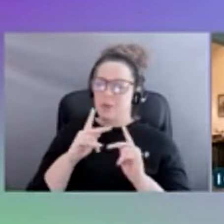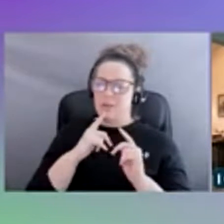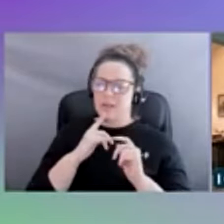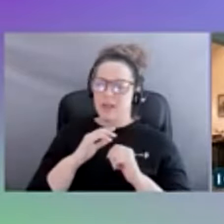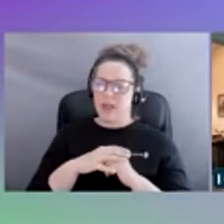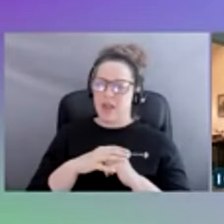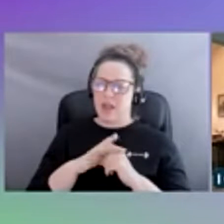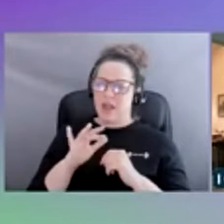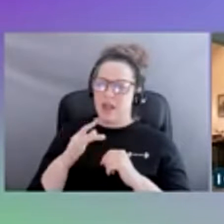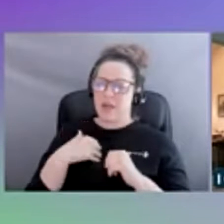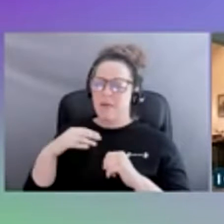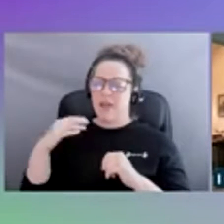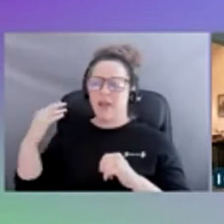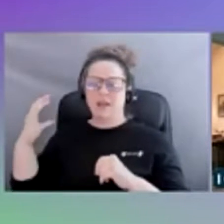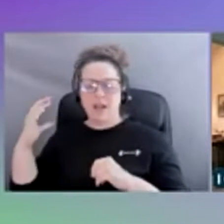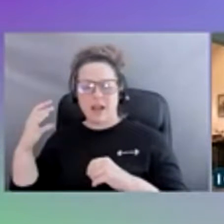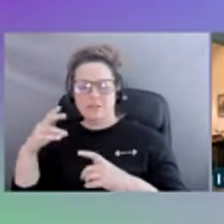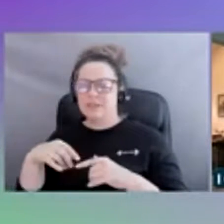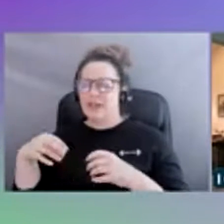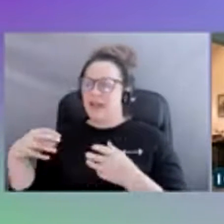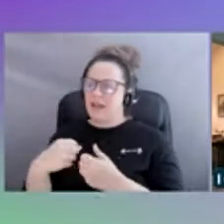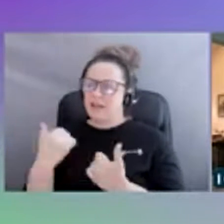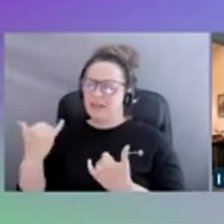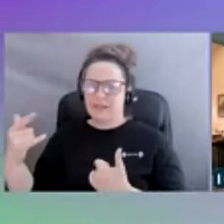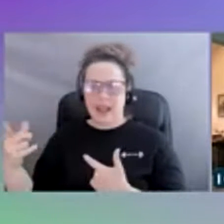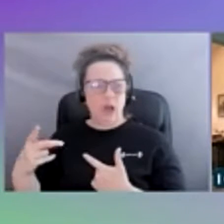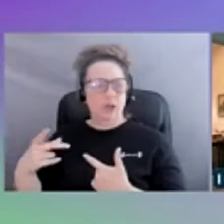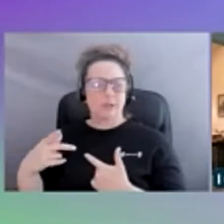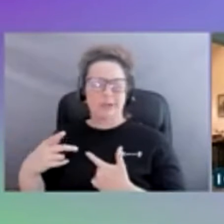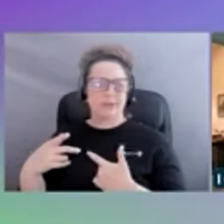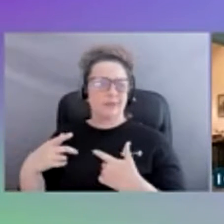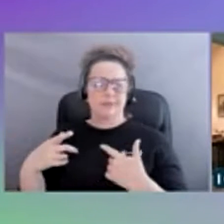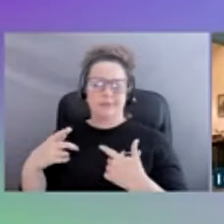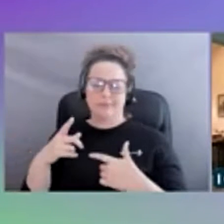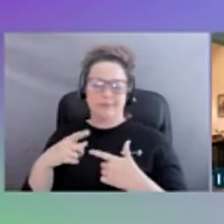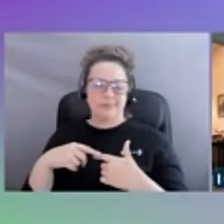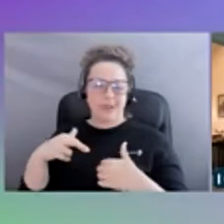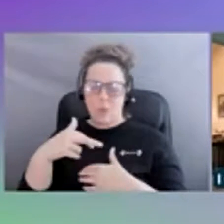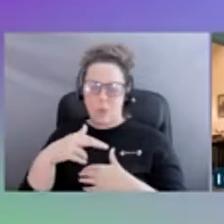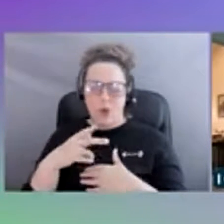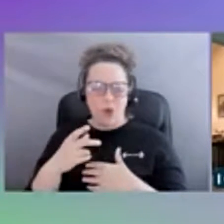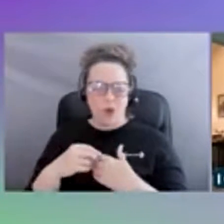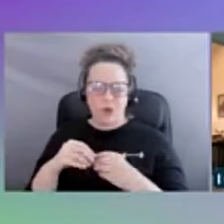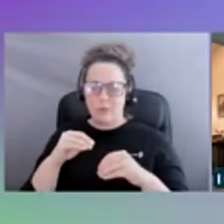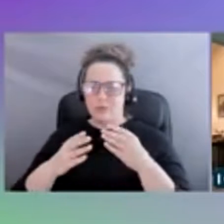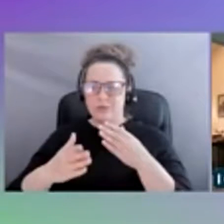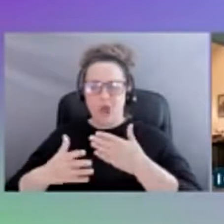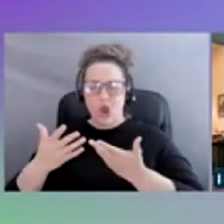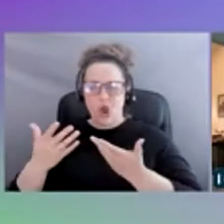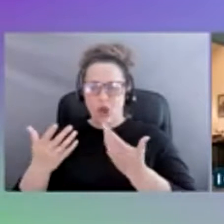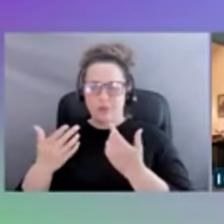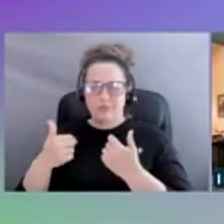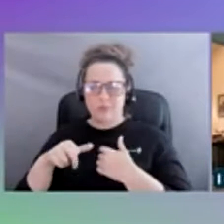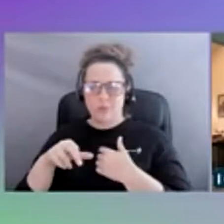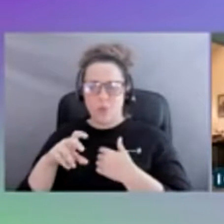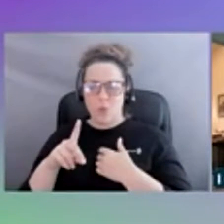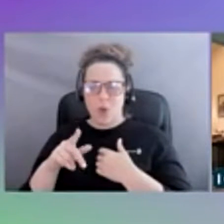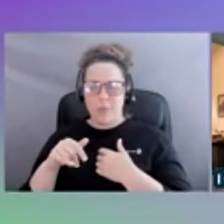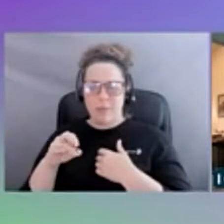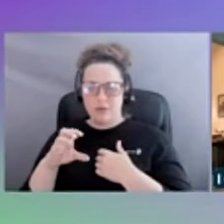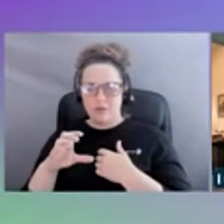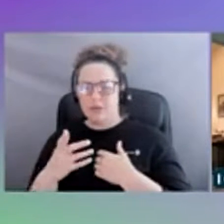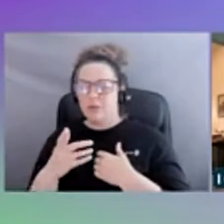oh, my cousin was in an accident and he's now quadriplegic. And as I observed that, and it's much like my own story, my